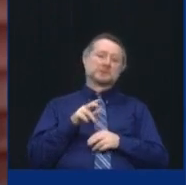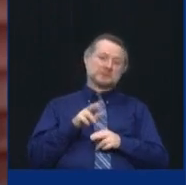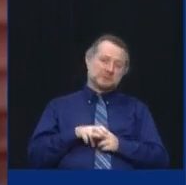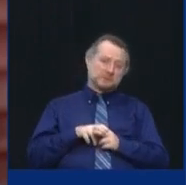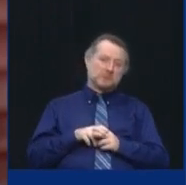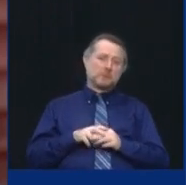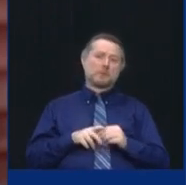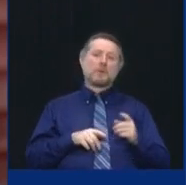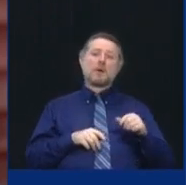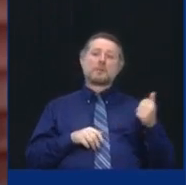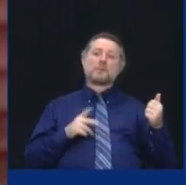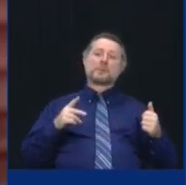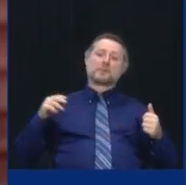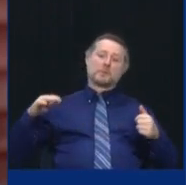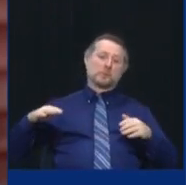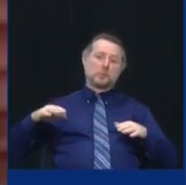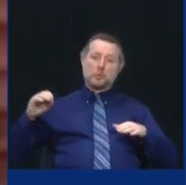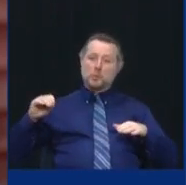no mask,